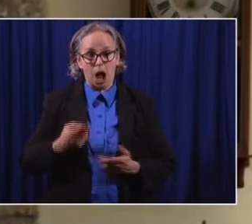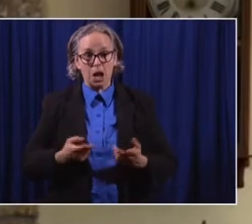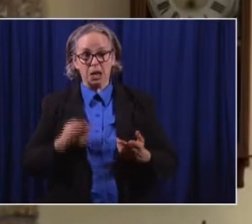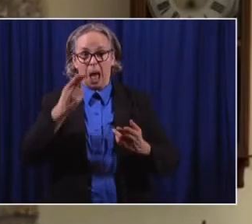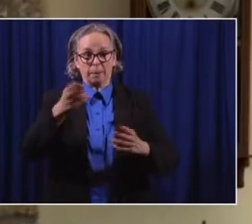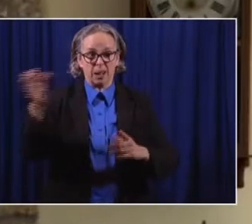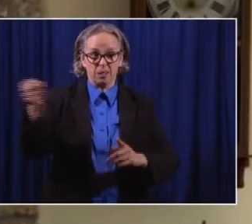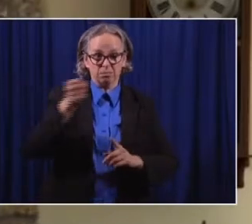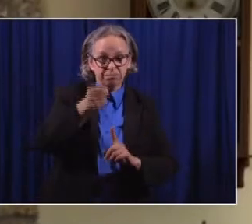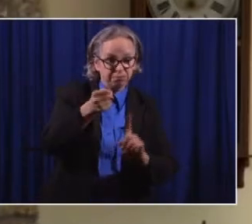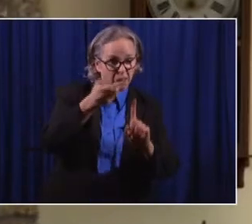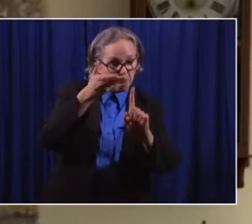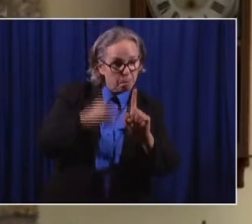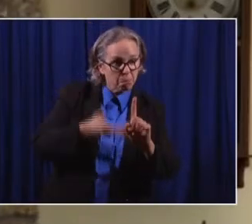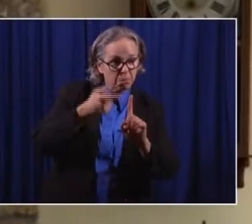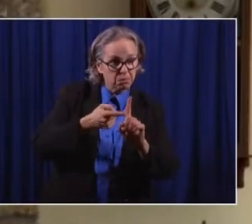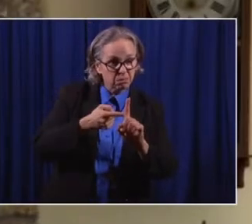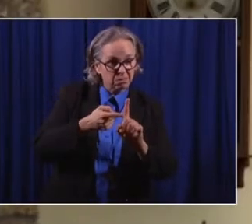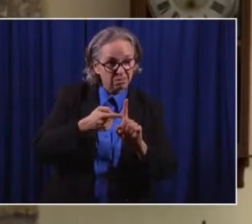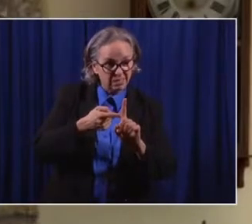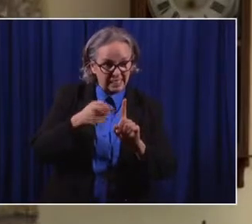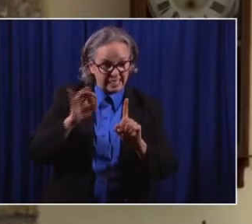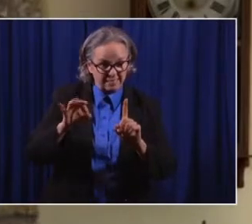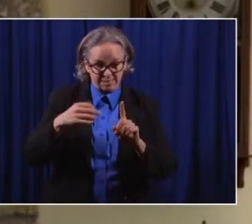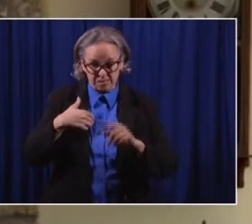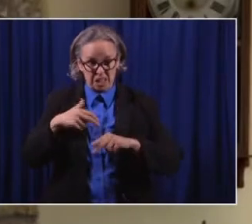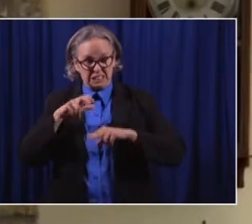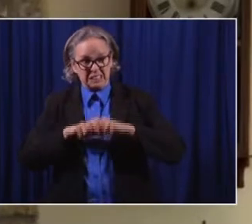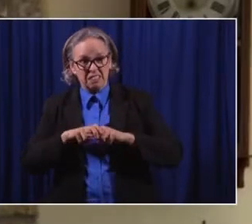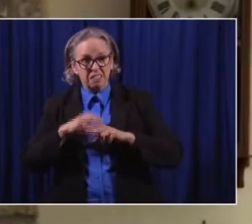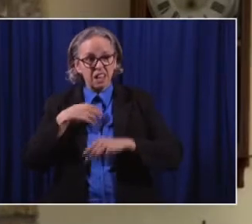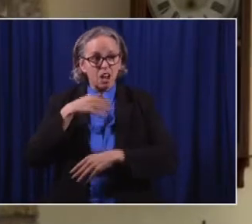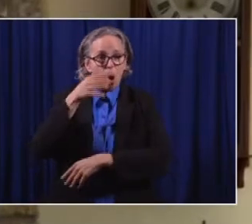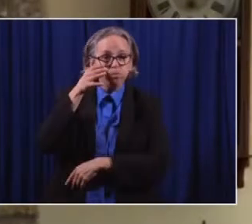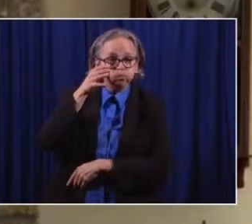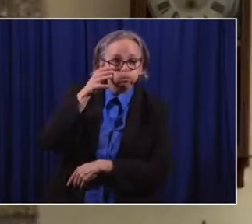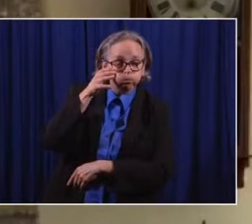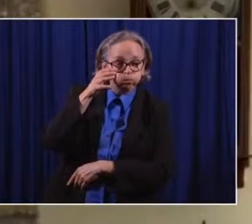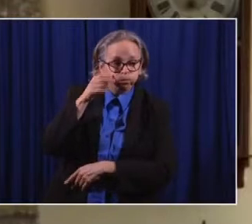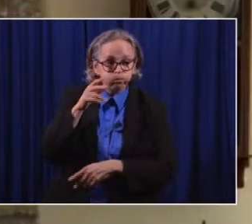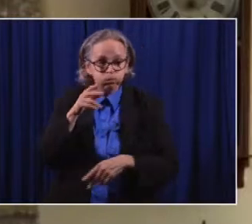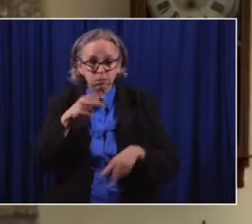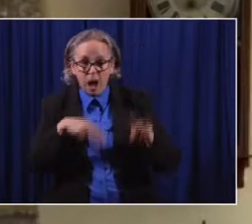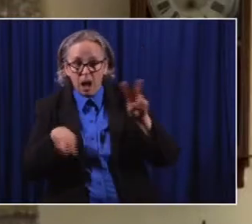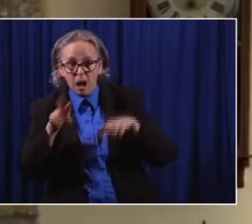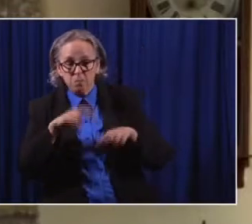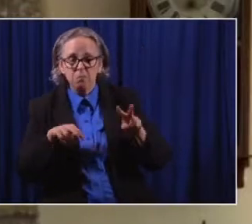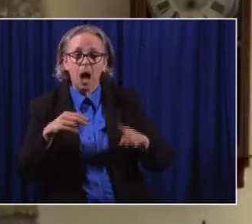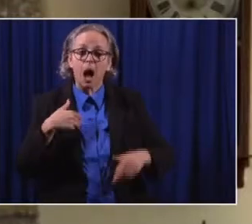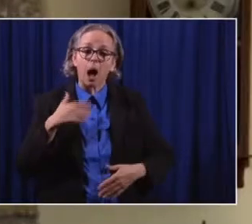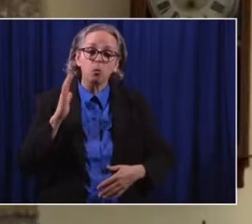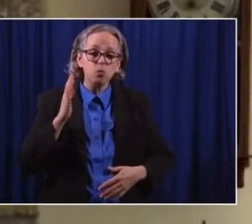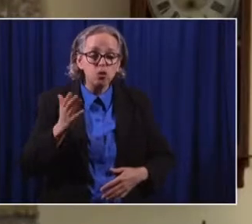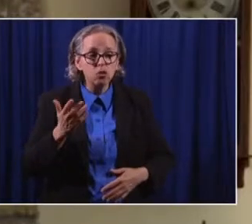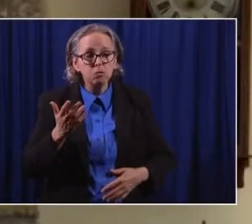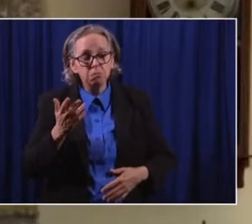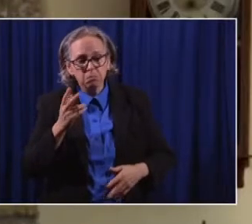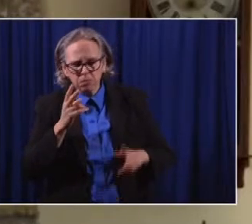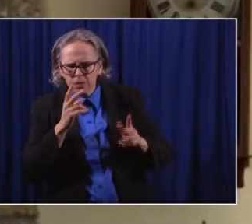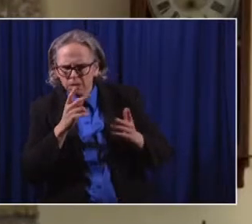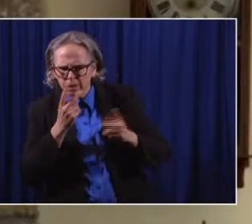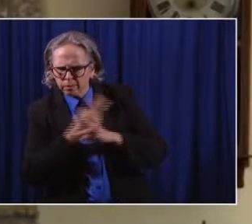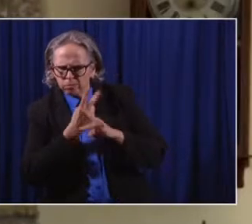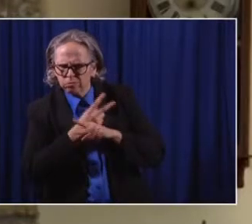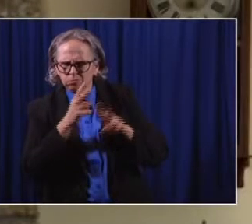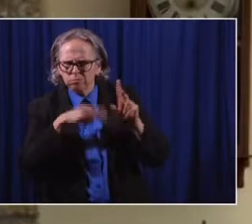Committee, if I was still on the Judiciary Committee, I would have done the due diligence that we did, and I would have